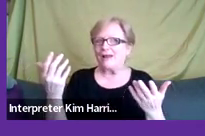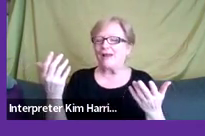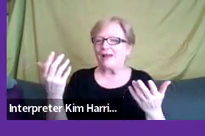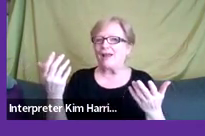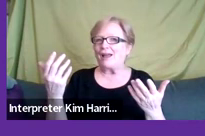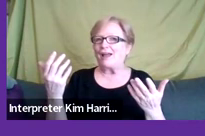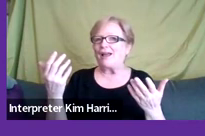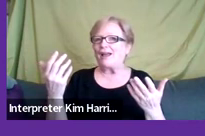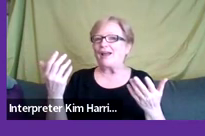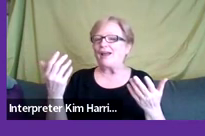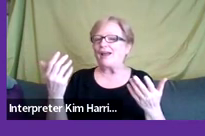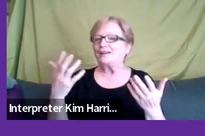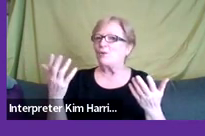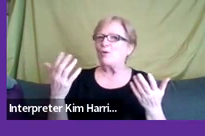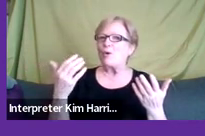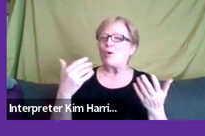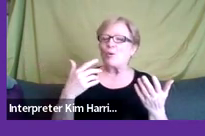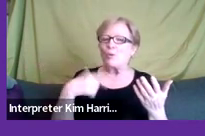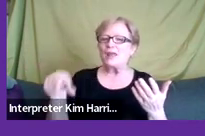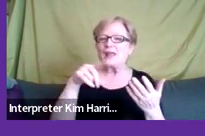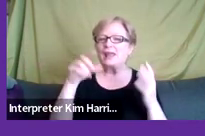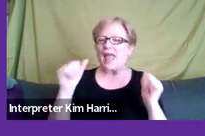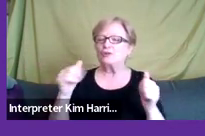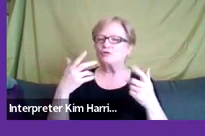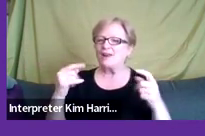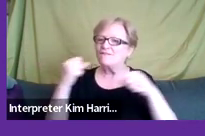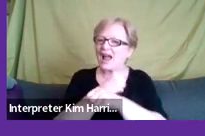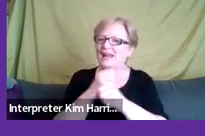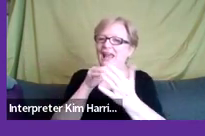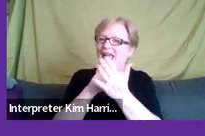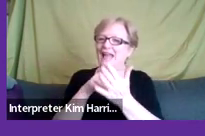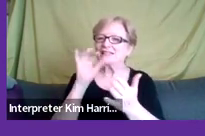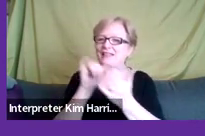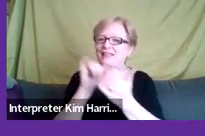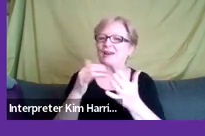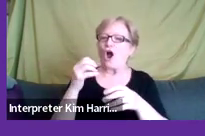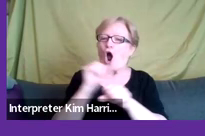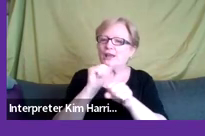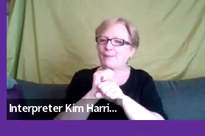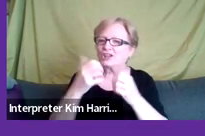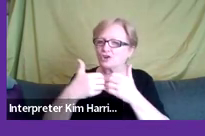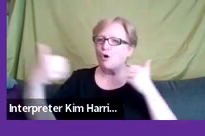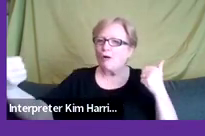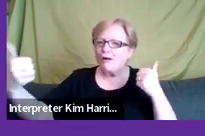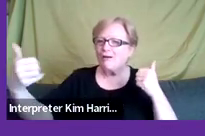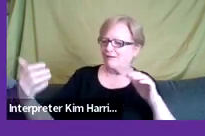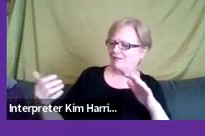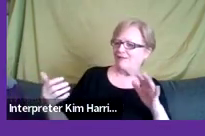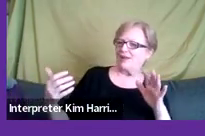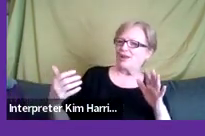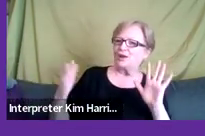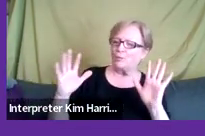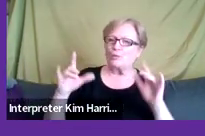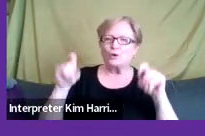But we can, fight against it now that we, collectively came together. There's a